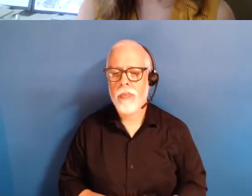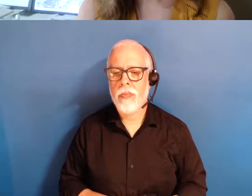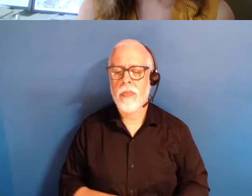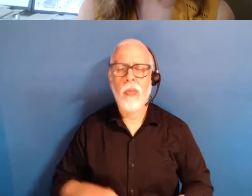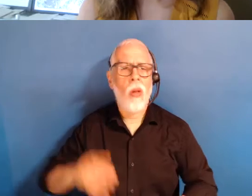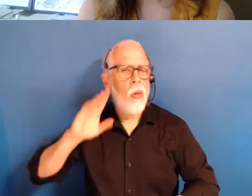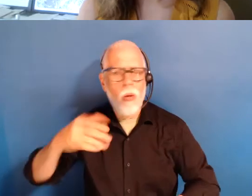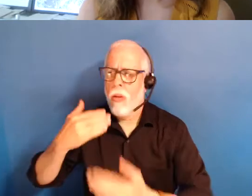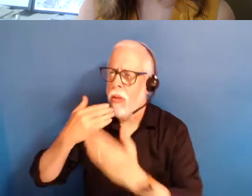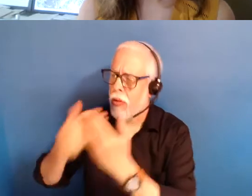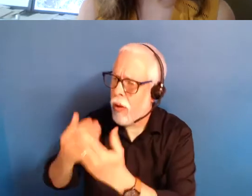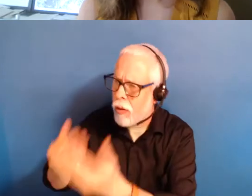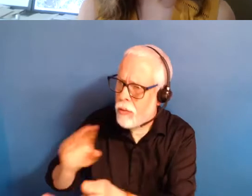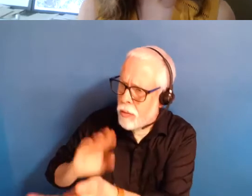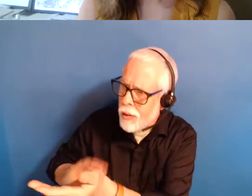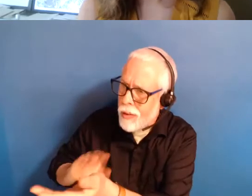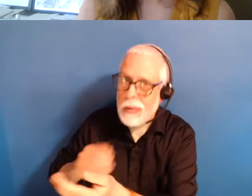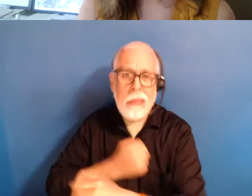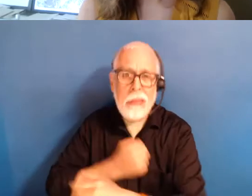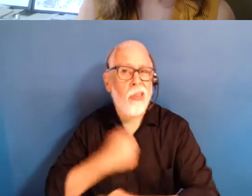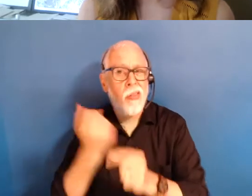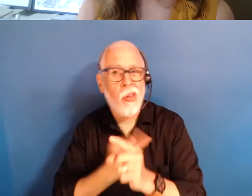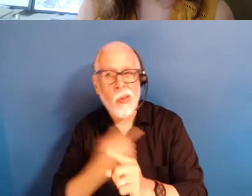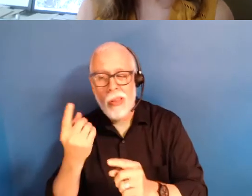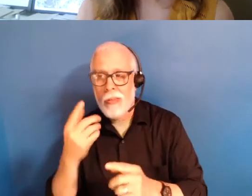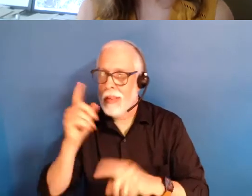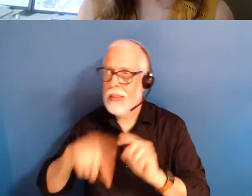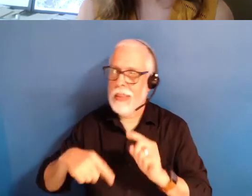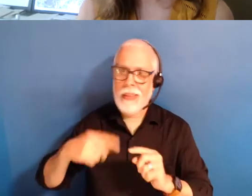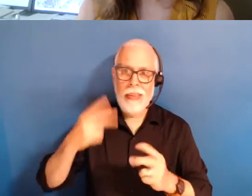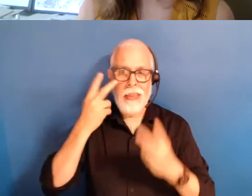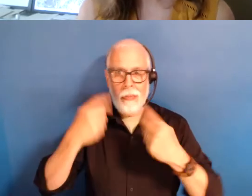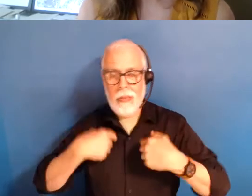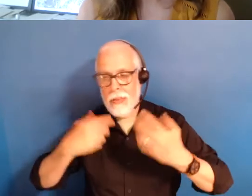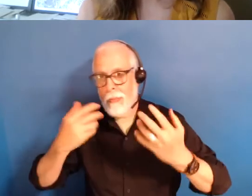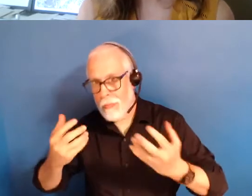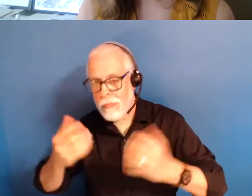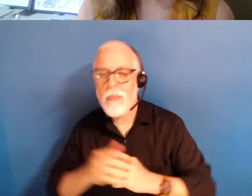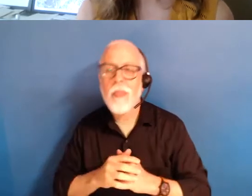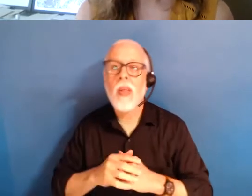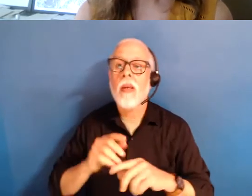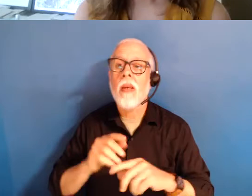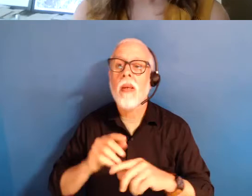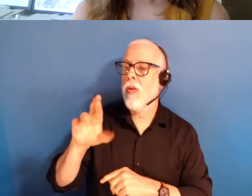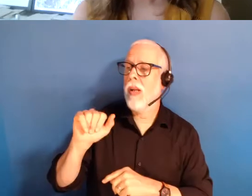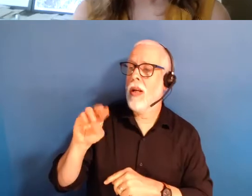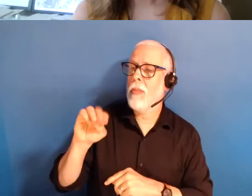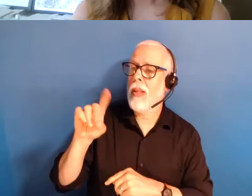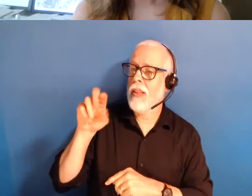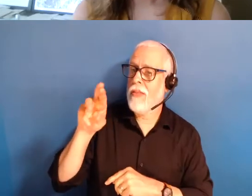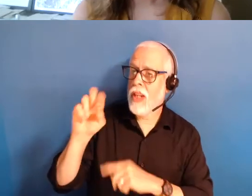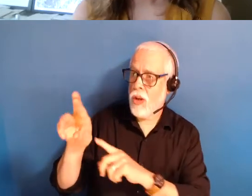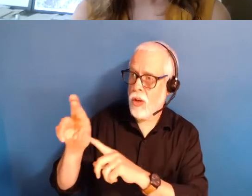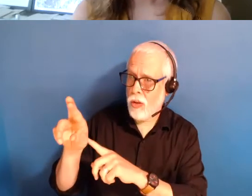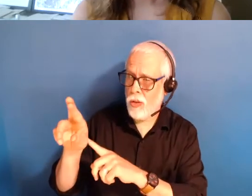Sure, thanks, Dr. Mullendor. And I'm sorry, everyone, that you can't see me. But Remdesivir is